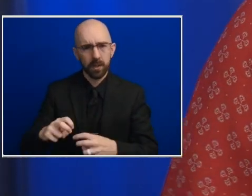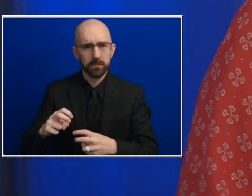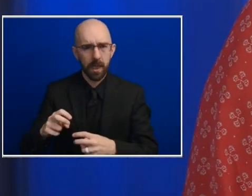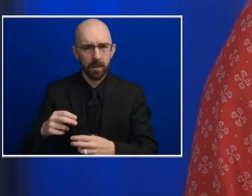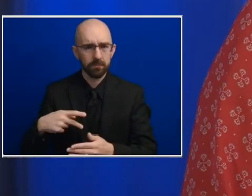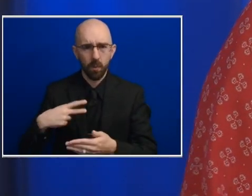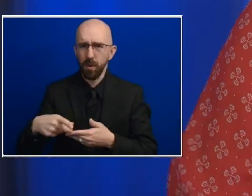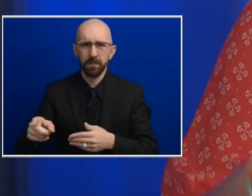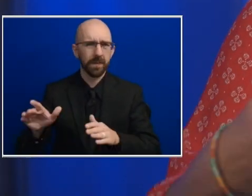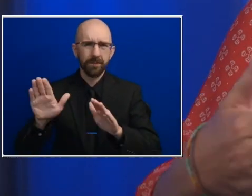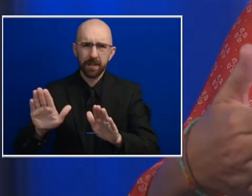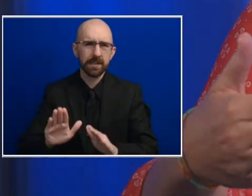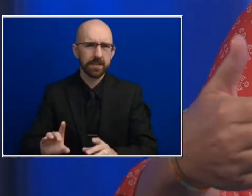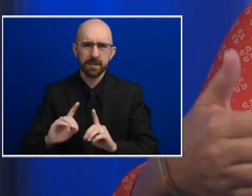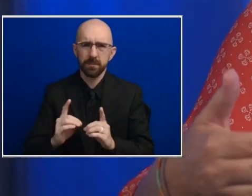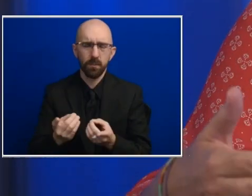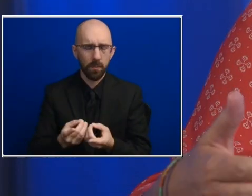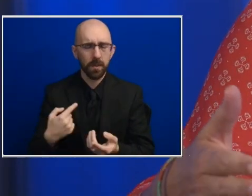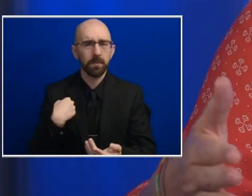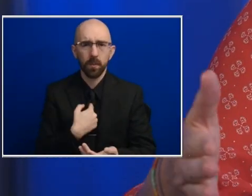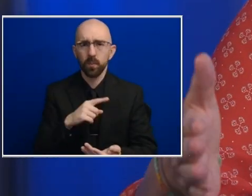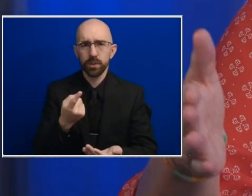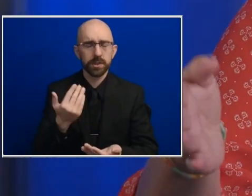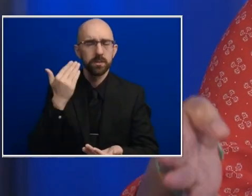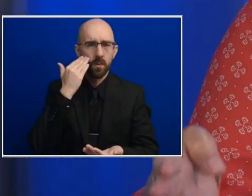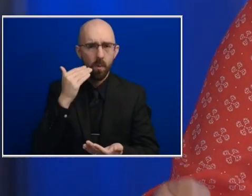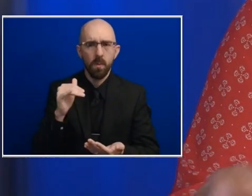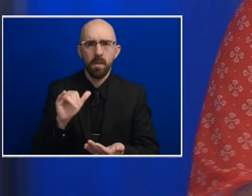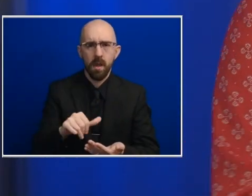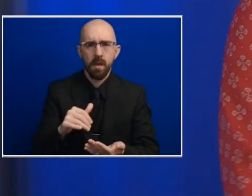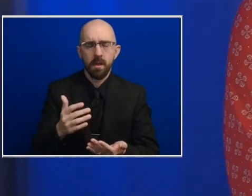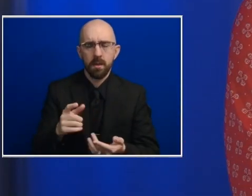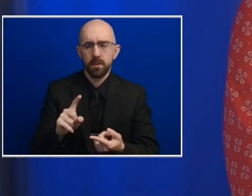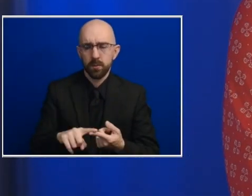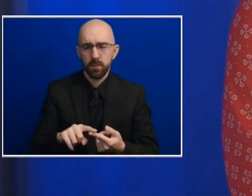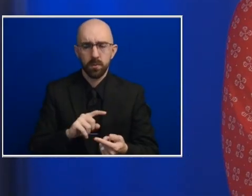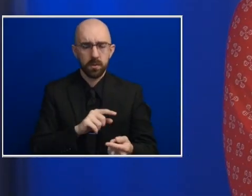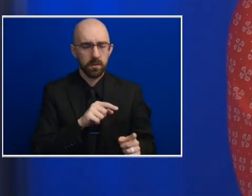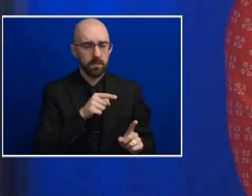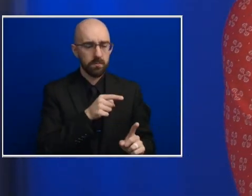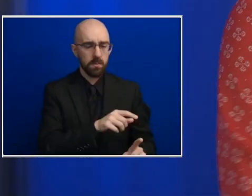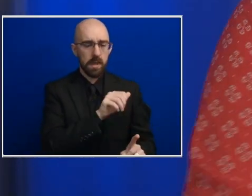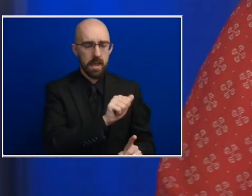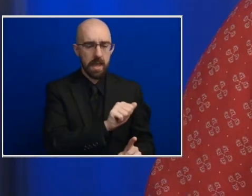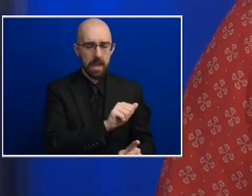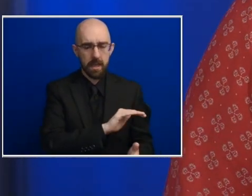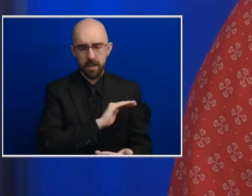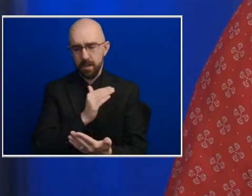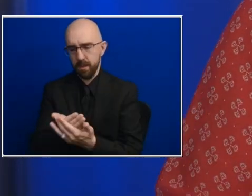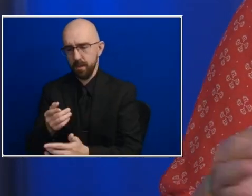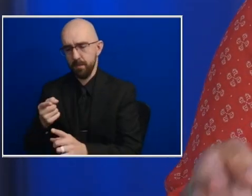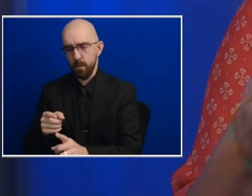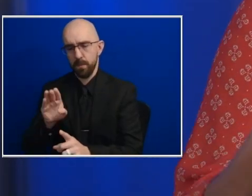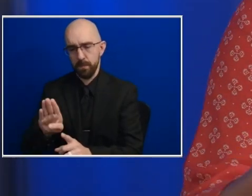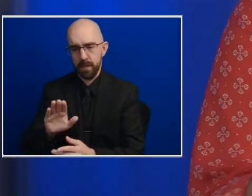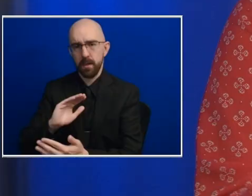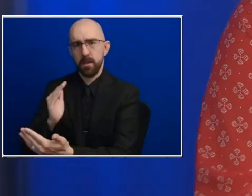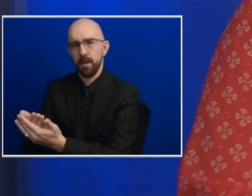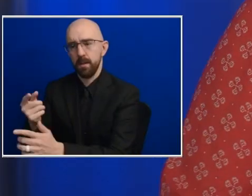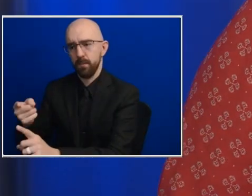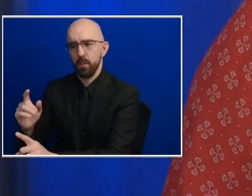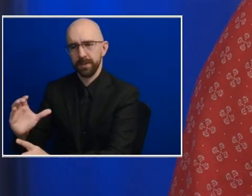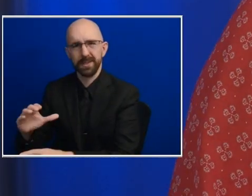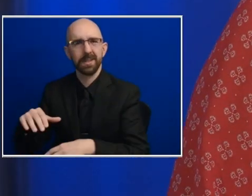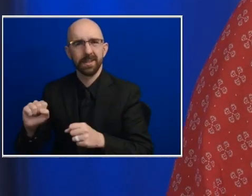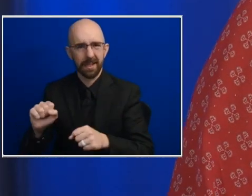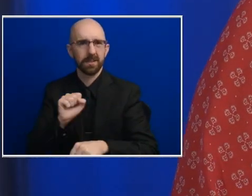department. But we just know that to get from point A to point, you know, B and point C, it takes a lot of